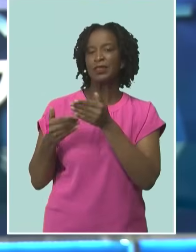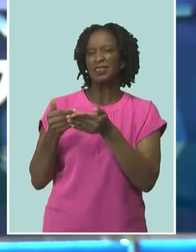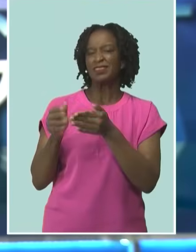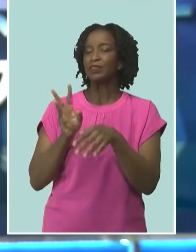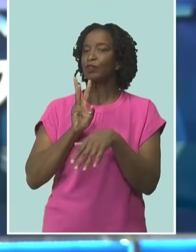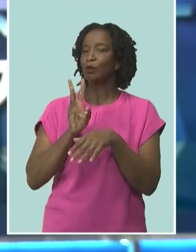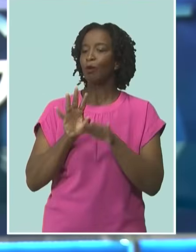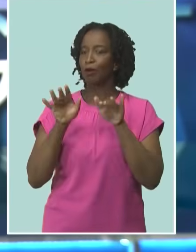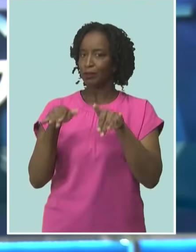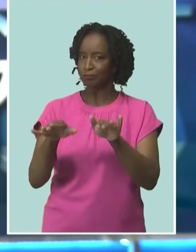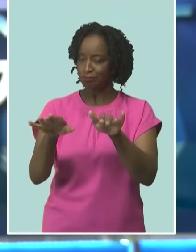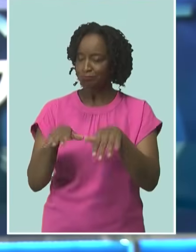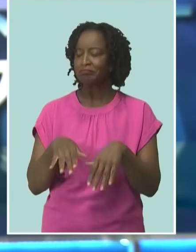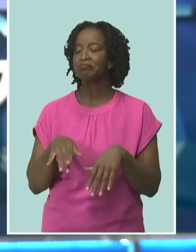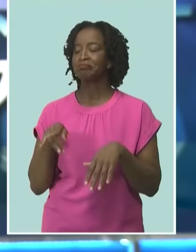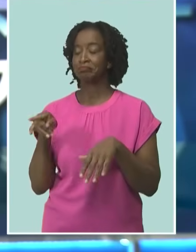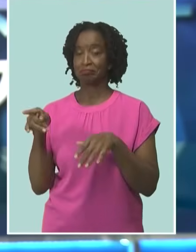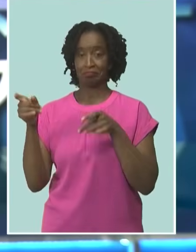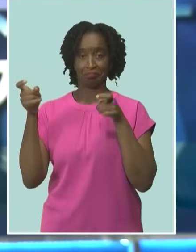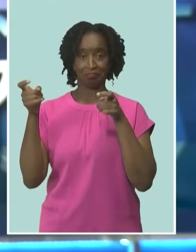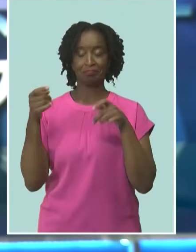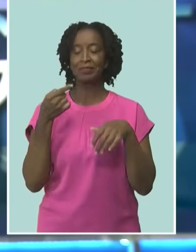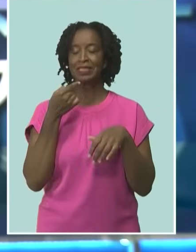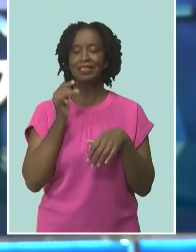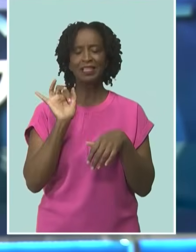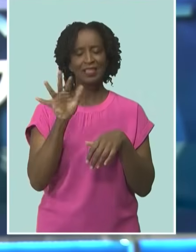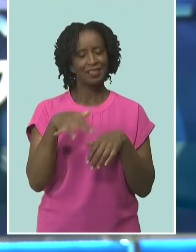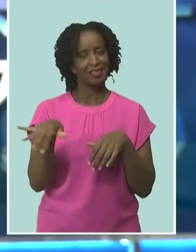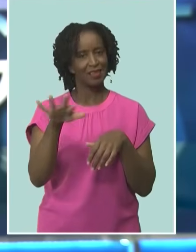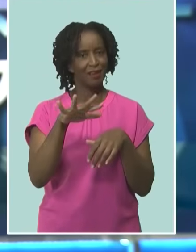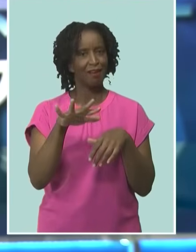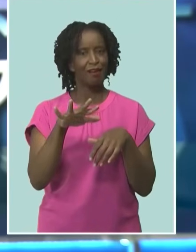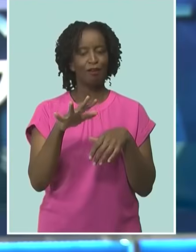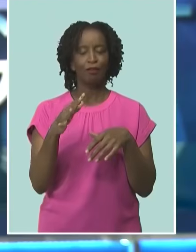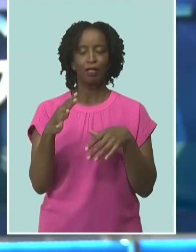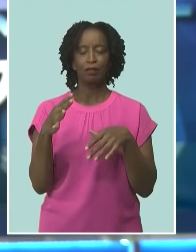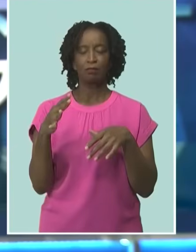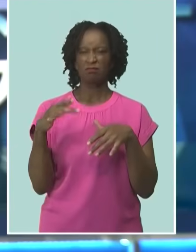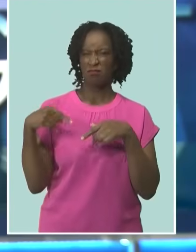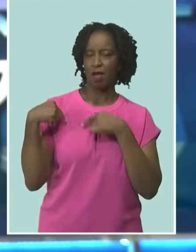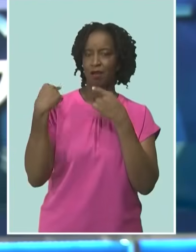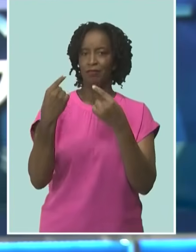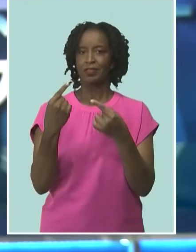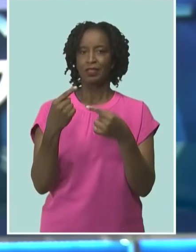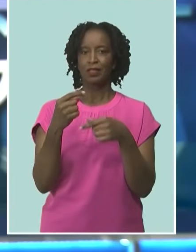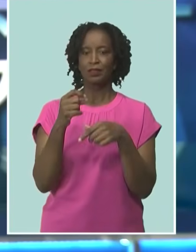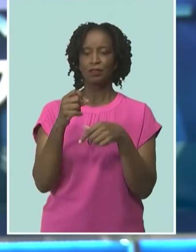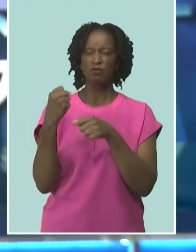James is that they have a rich cricketing heritage, which she describes as their strength.